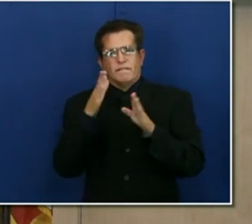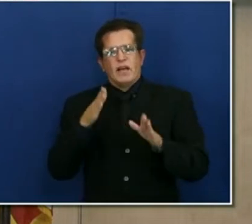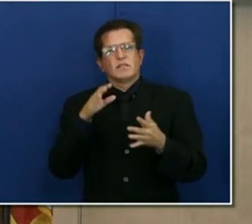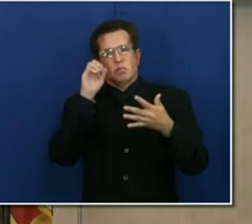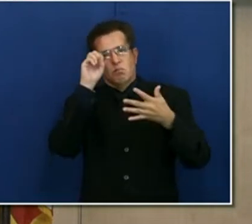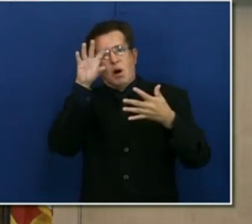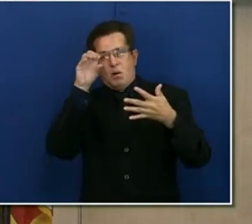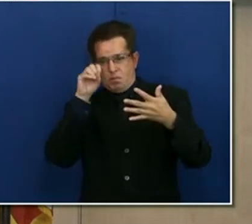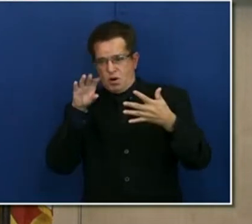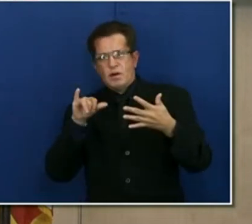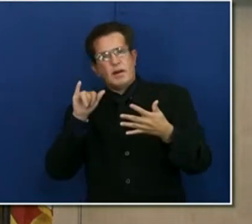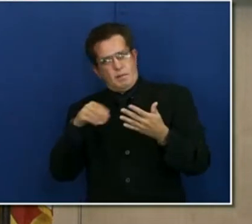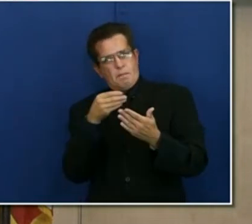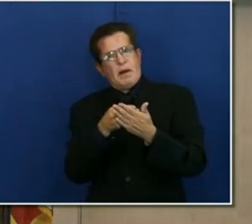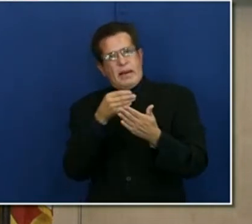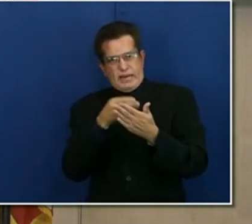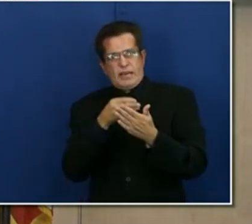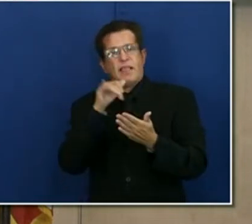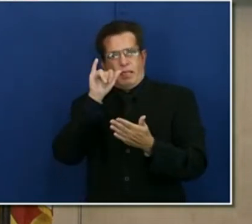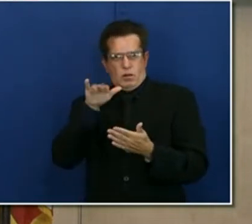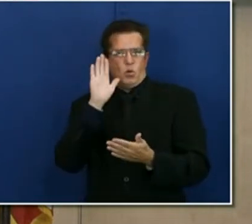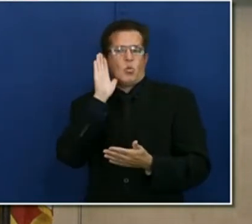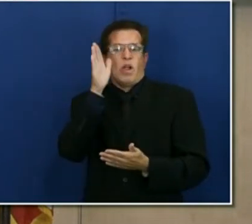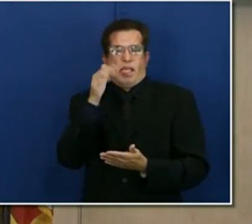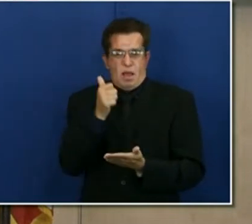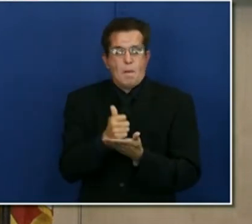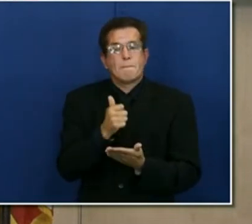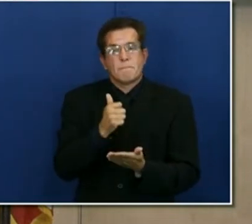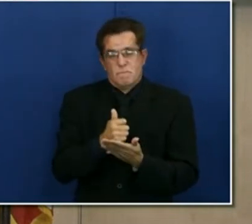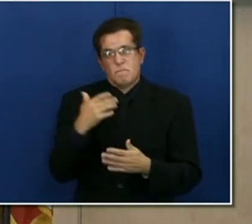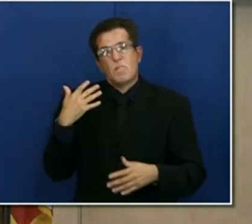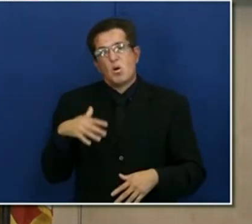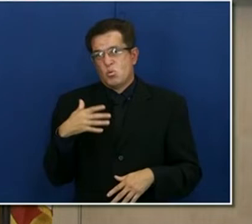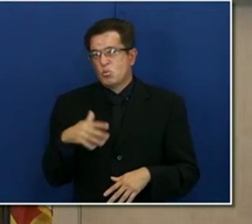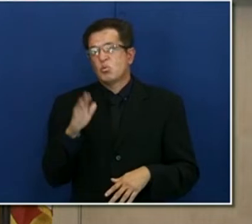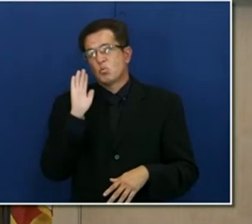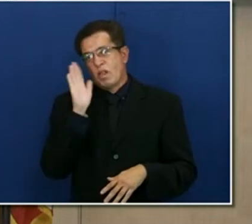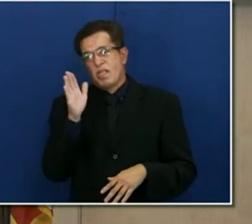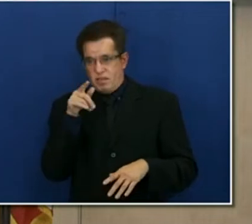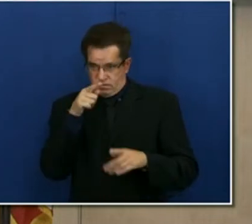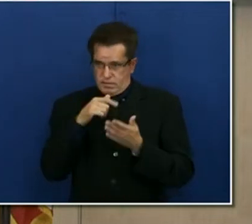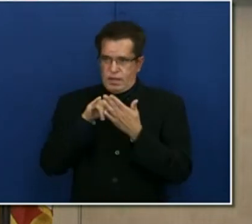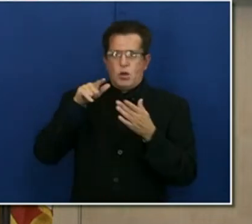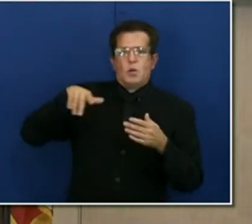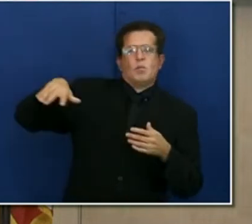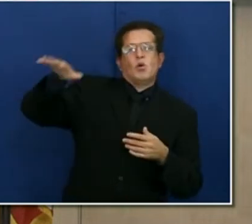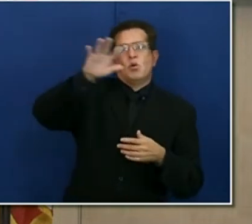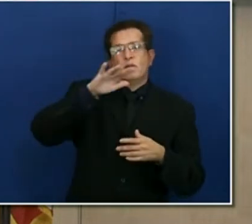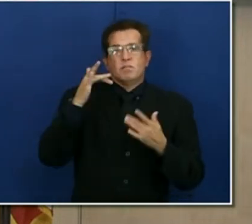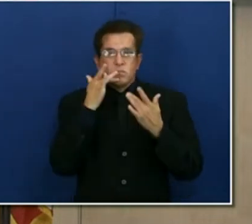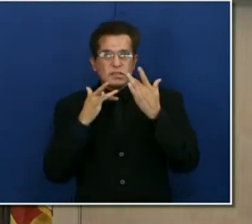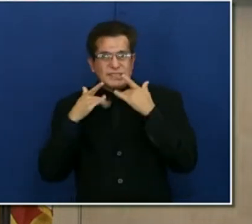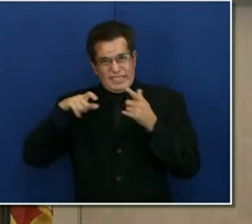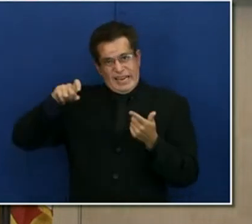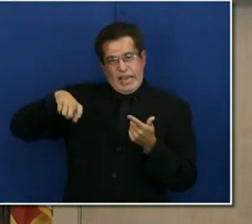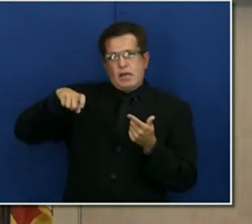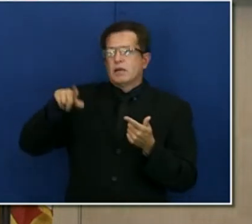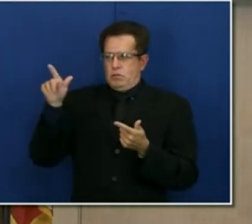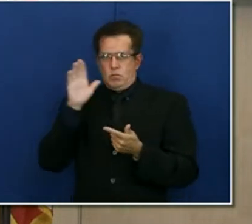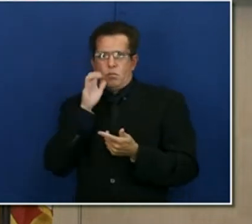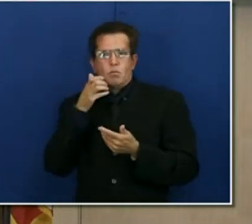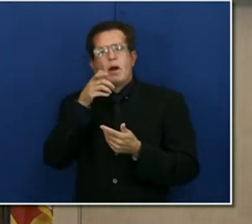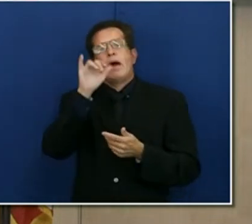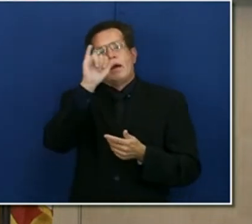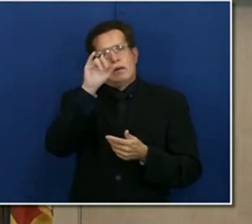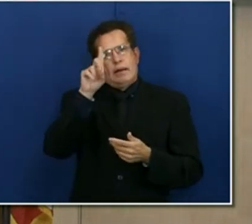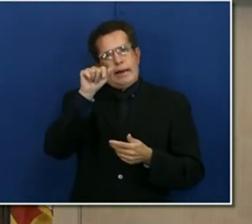help the communities that are in need, and also looking at our data,